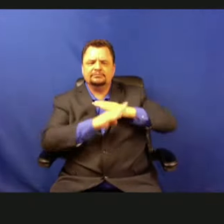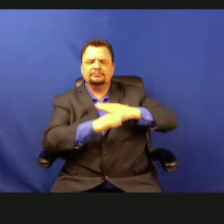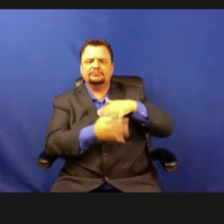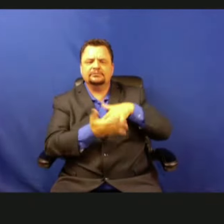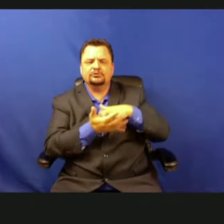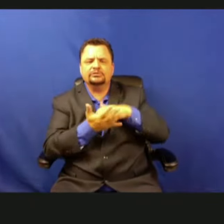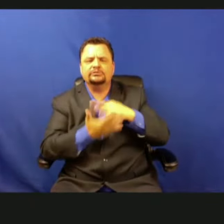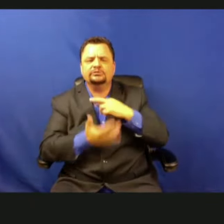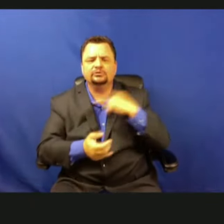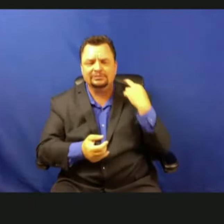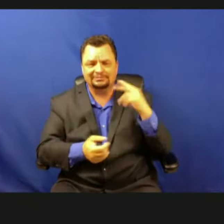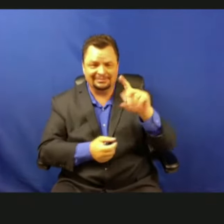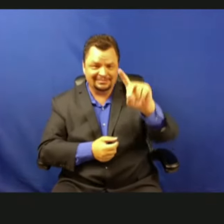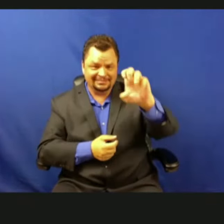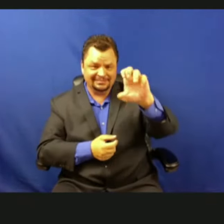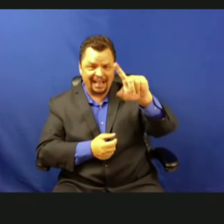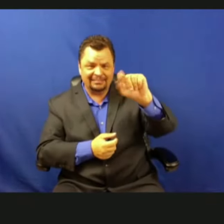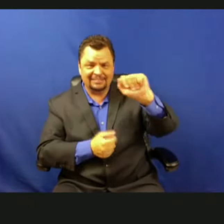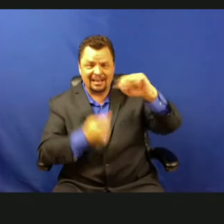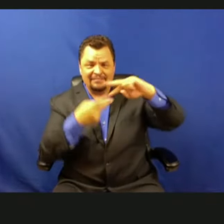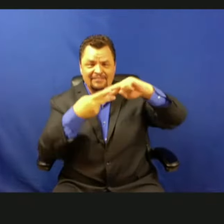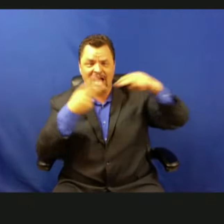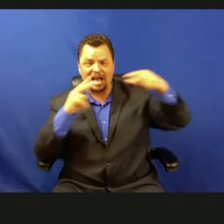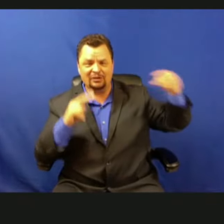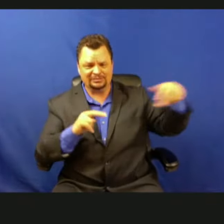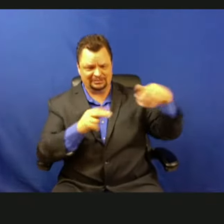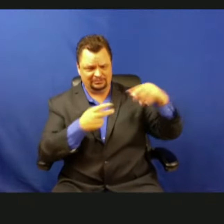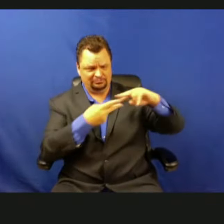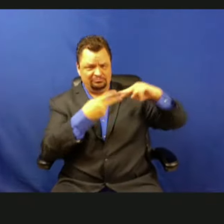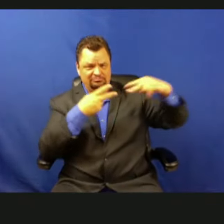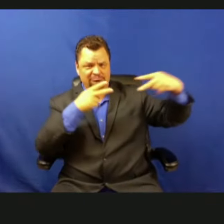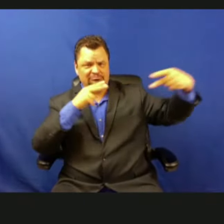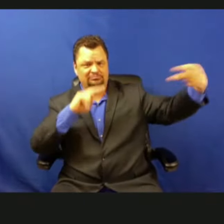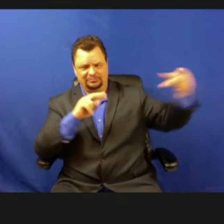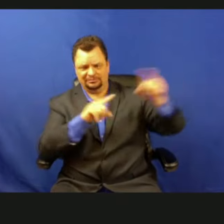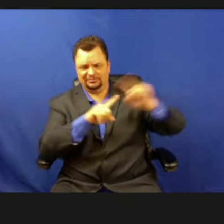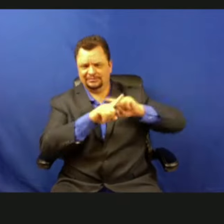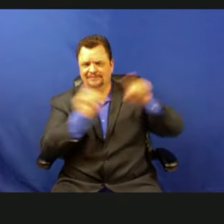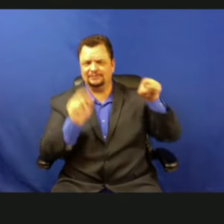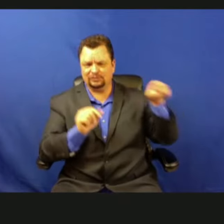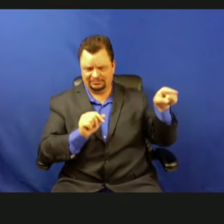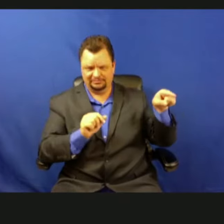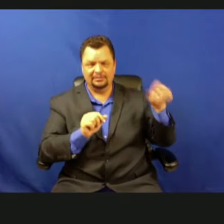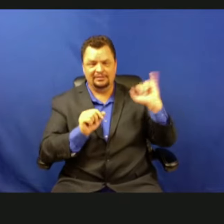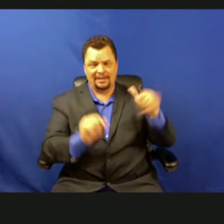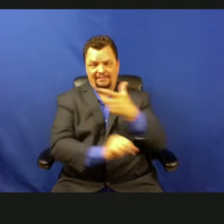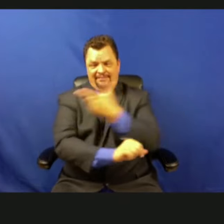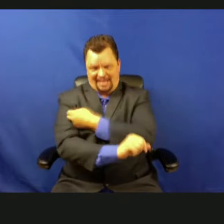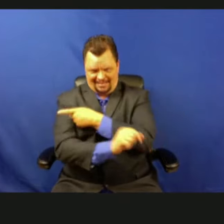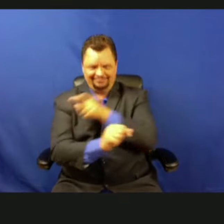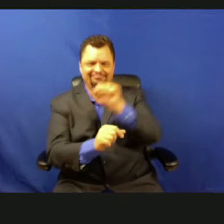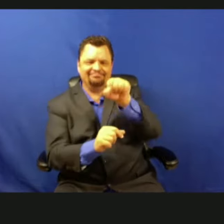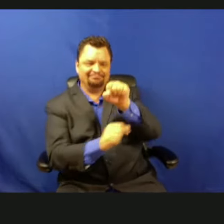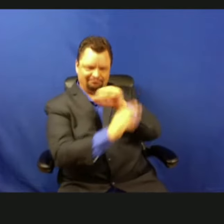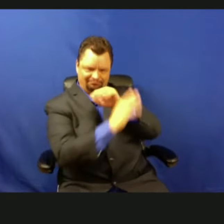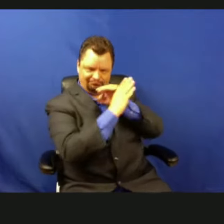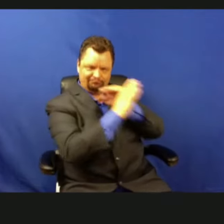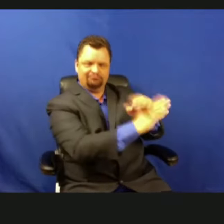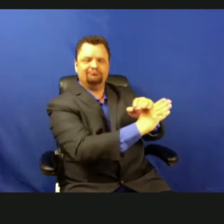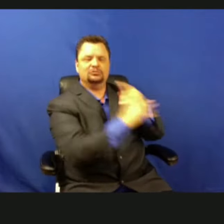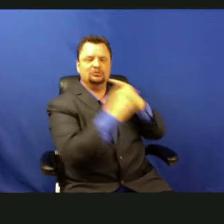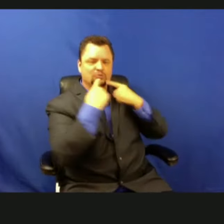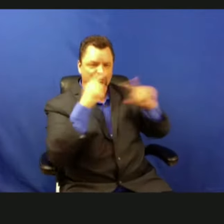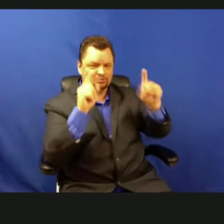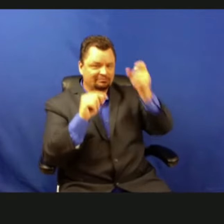protection that the first two vaccines offer. But at the very least, the FDA should get out of the way and allow people to make this choice to protect themselves. It's a choice